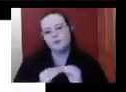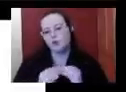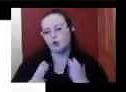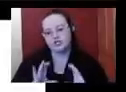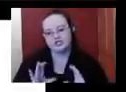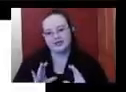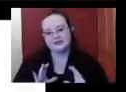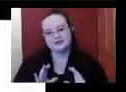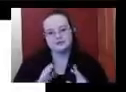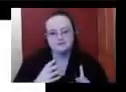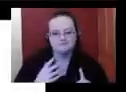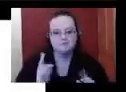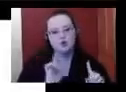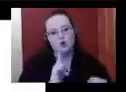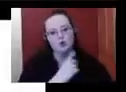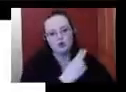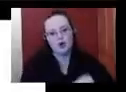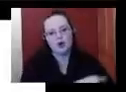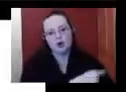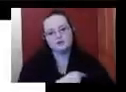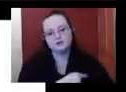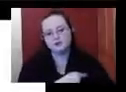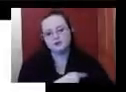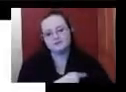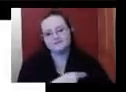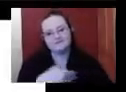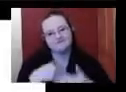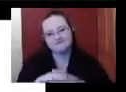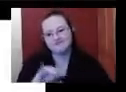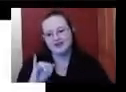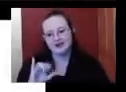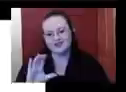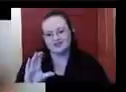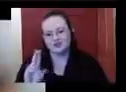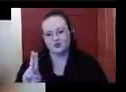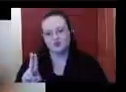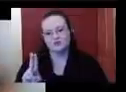the ICU than non-pregnant people of the same age.